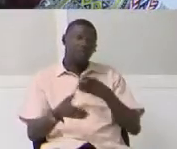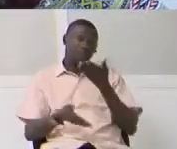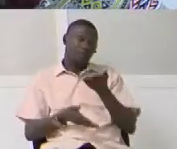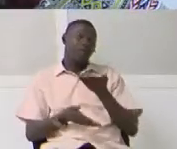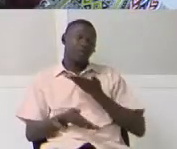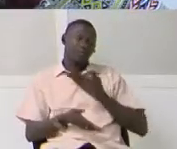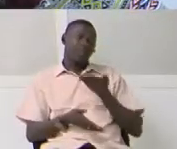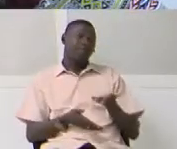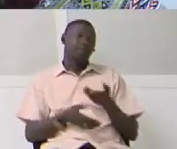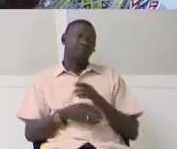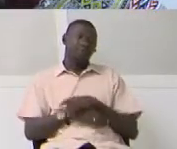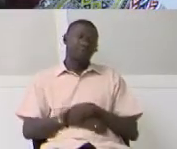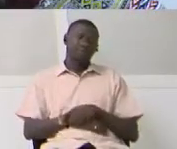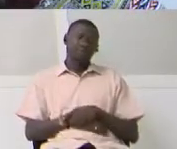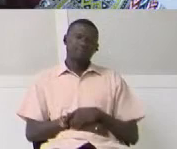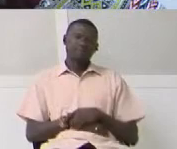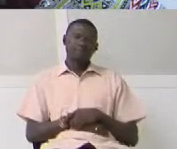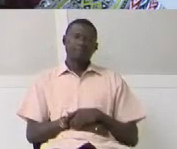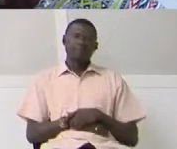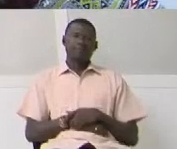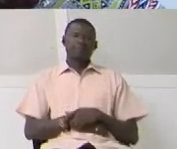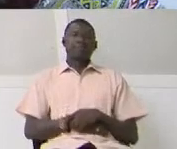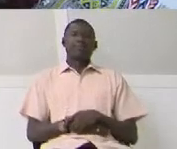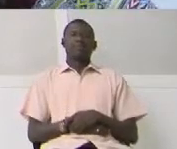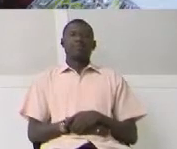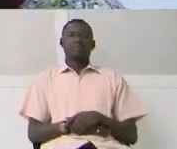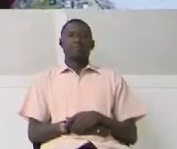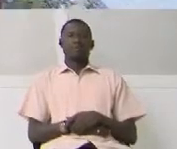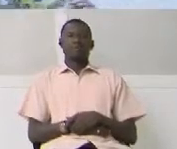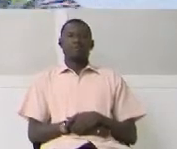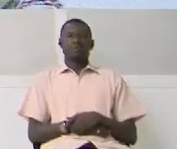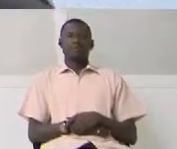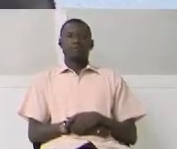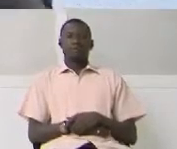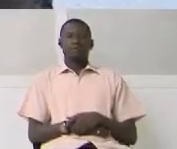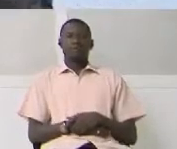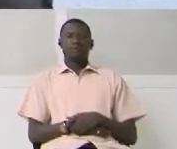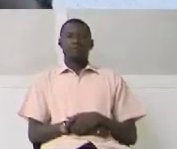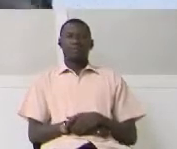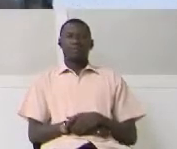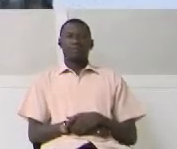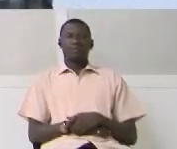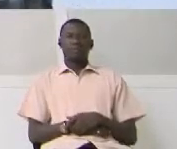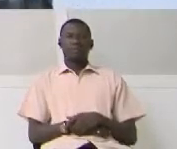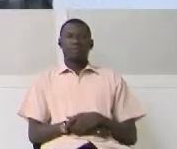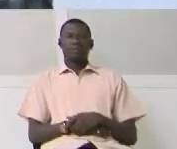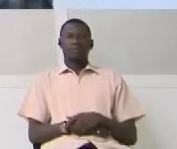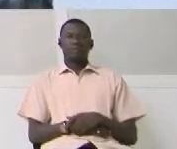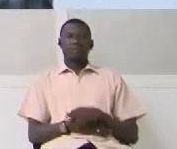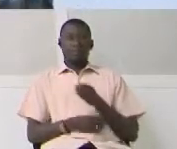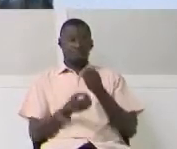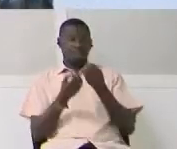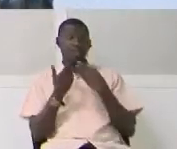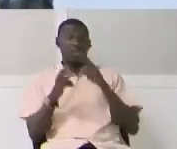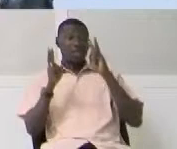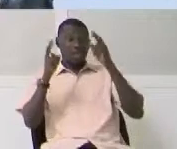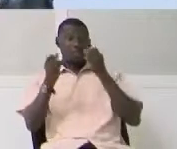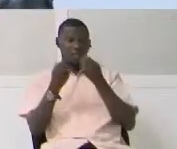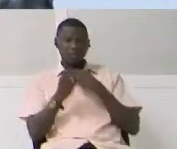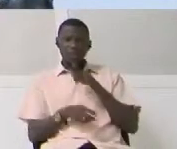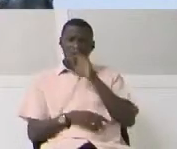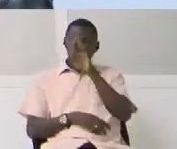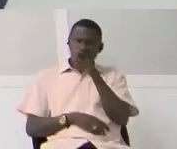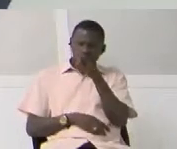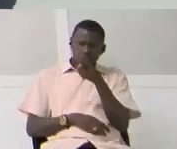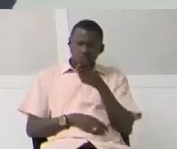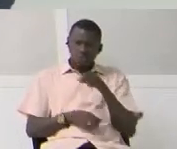or producing the slabs and those kind of things. So when I'm a young guy, I'm a slab. He said, so you work